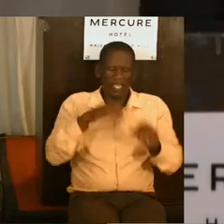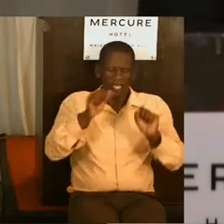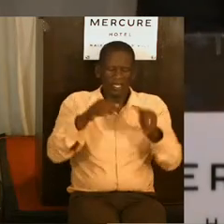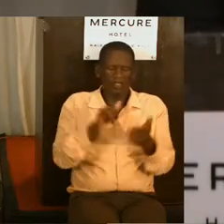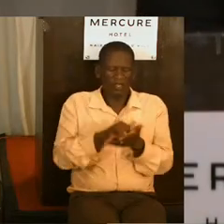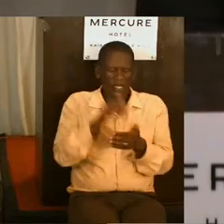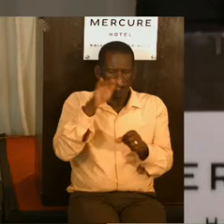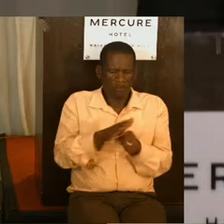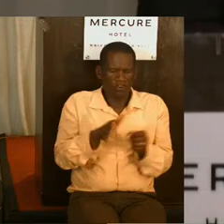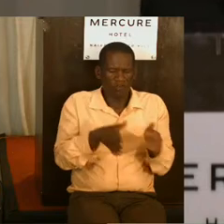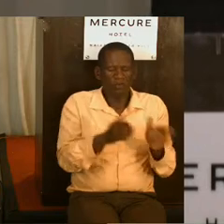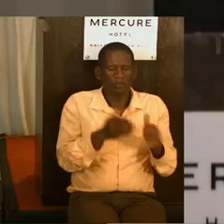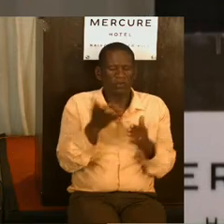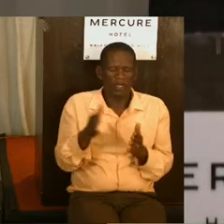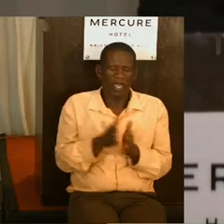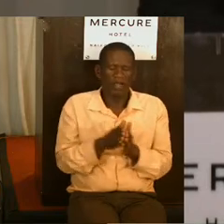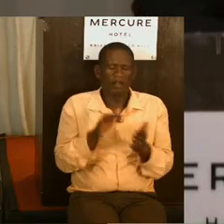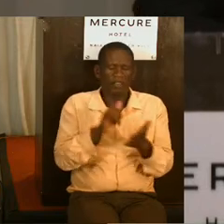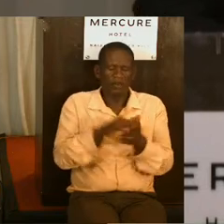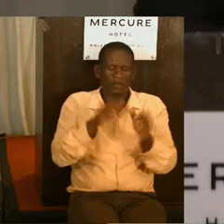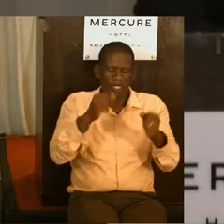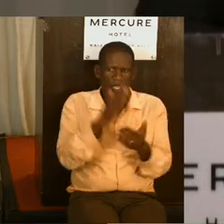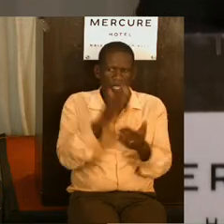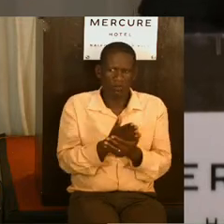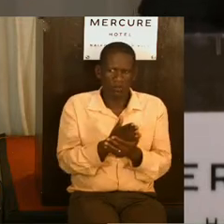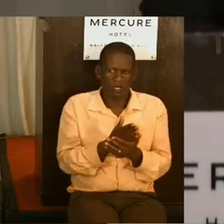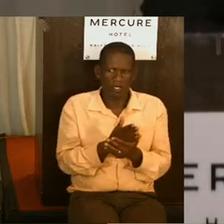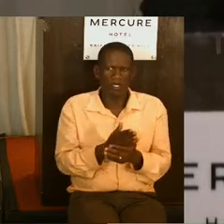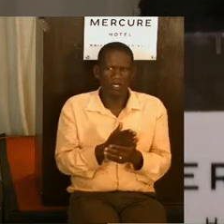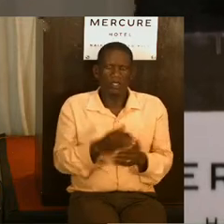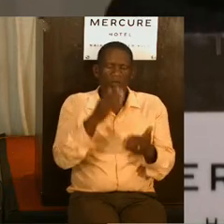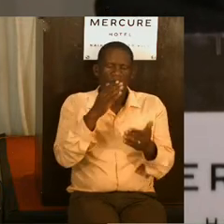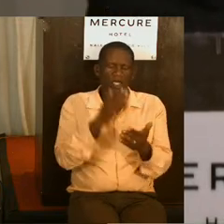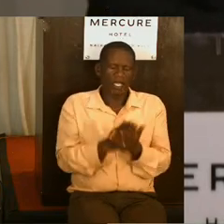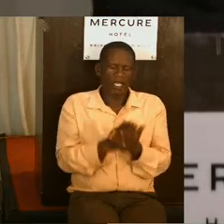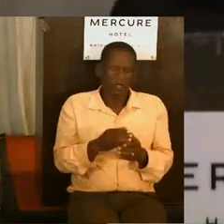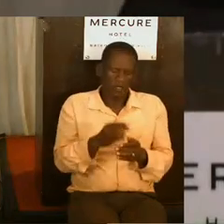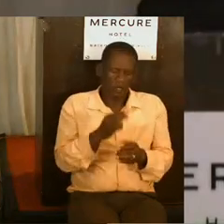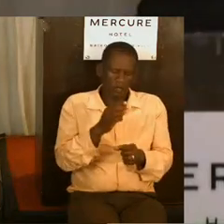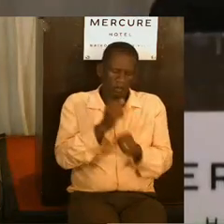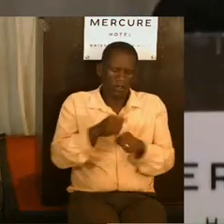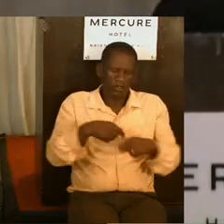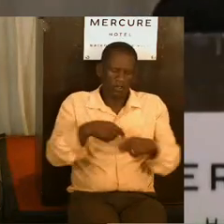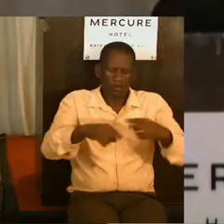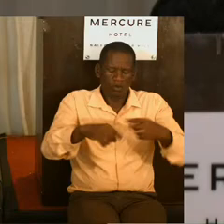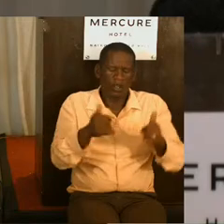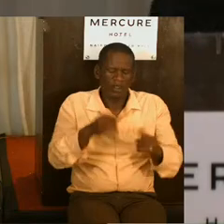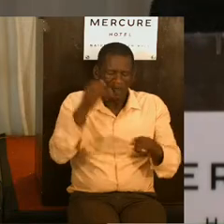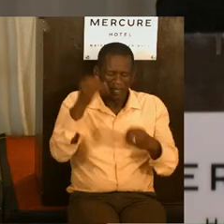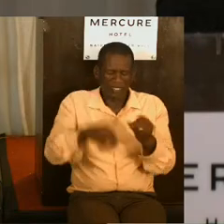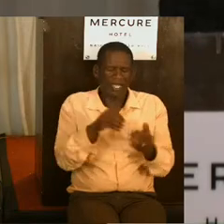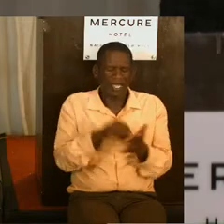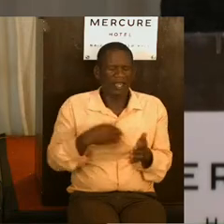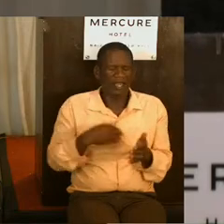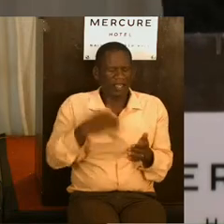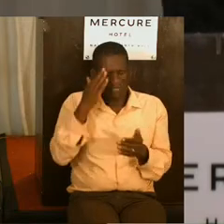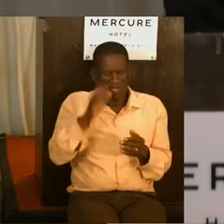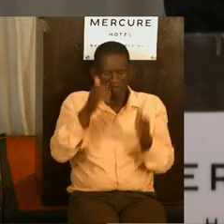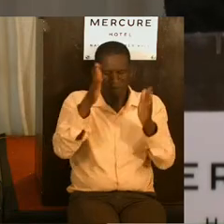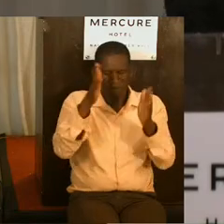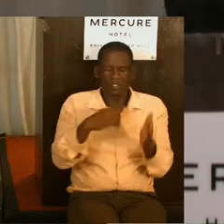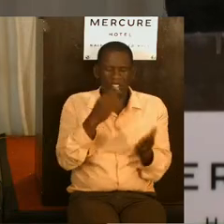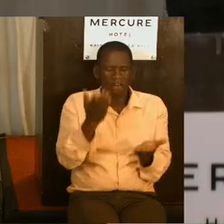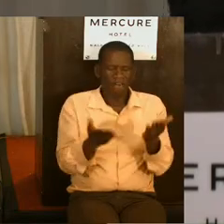agree there's a lot of opportunity there and that we can actually uh take it and make progress and lastly I think somebody said